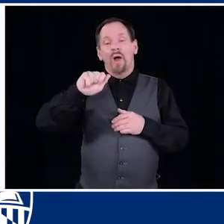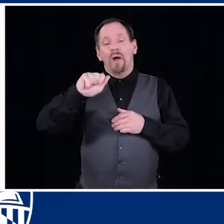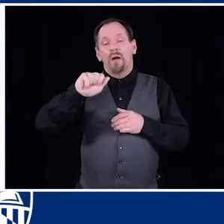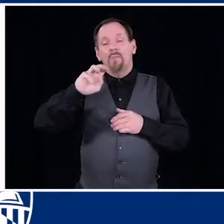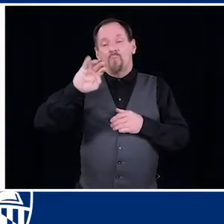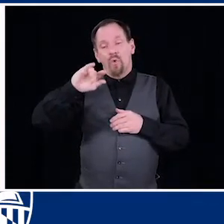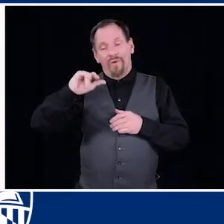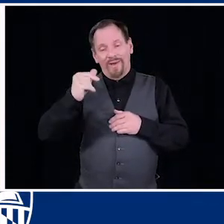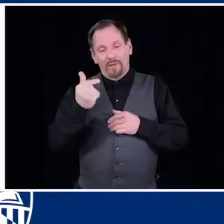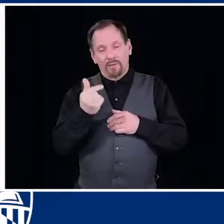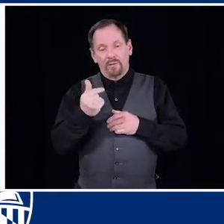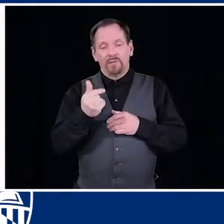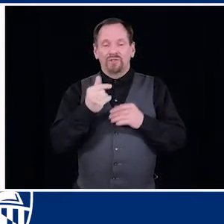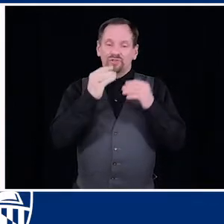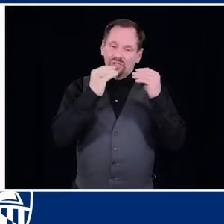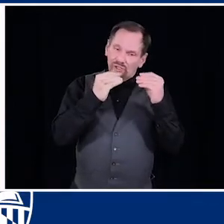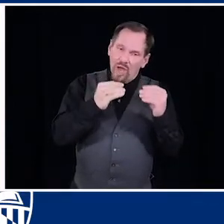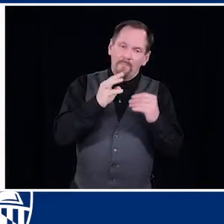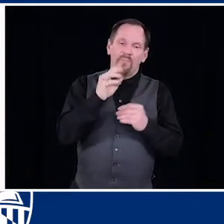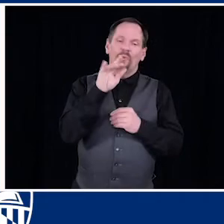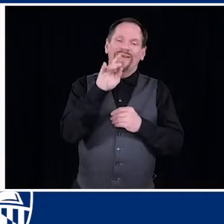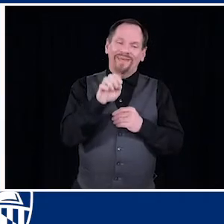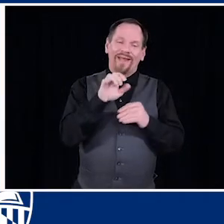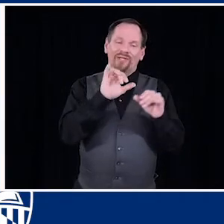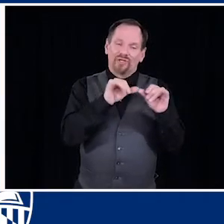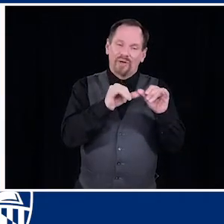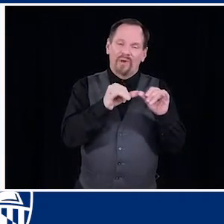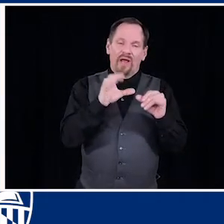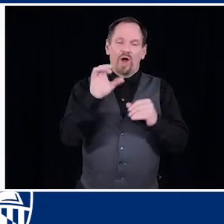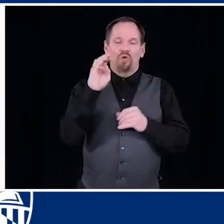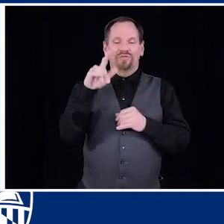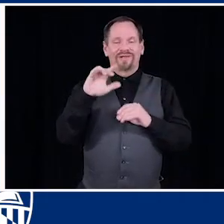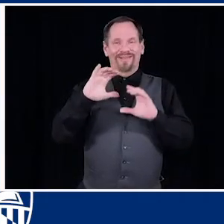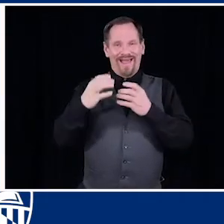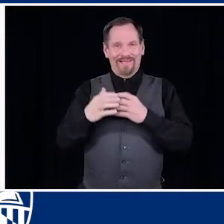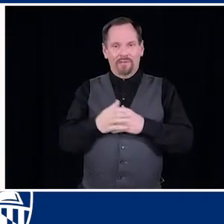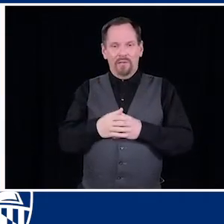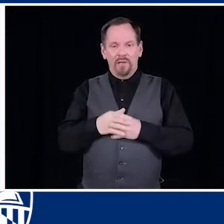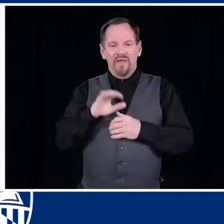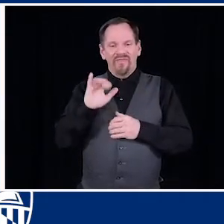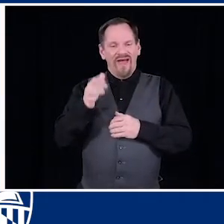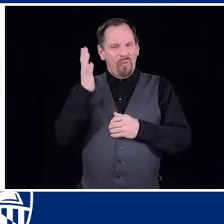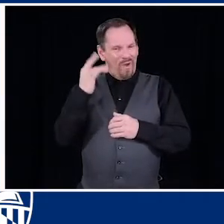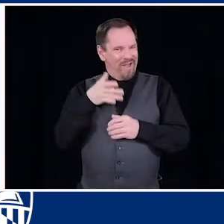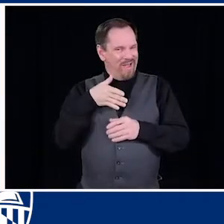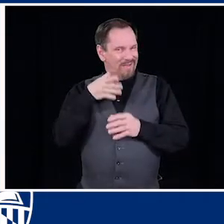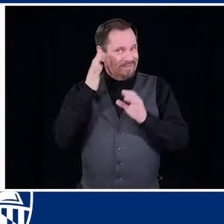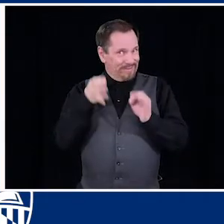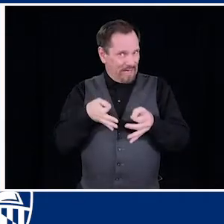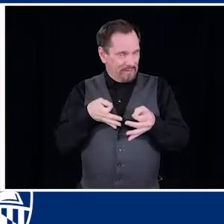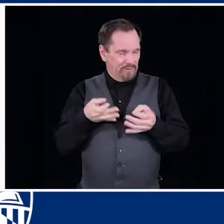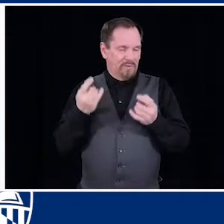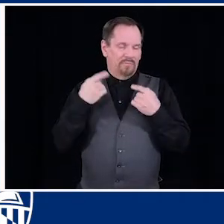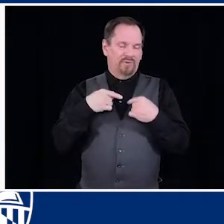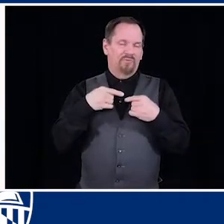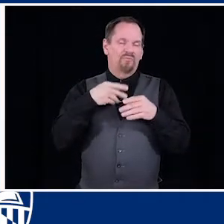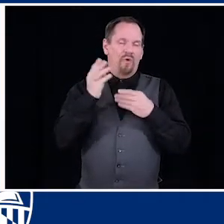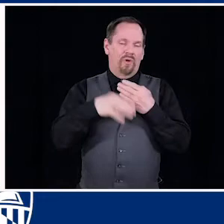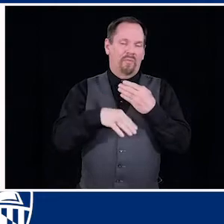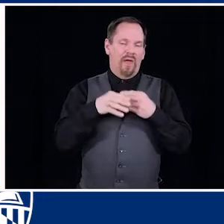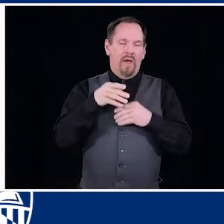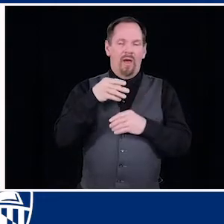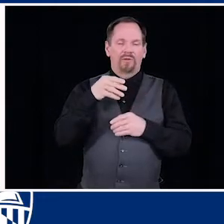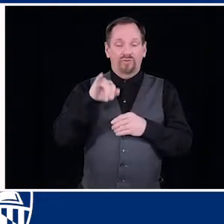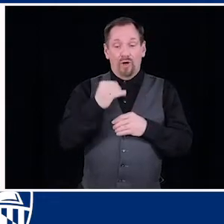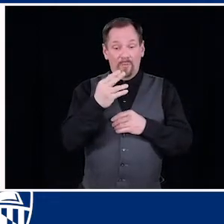at Hopkins, as she taught the marine engineering and coastal classes. These classes were the main reason that I chose the program at Hopkins, and I enjoyed